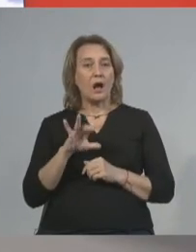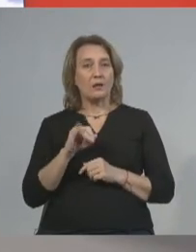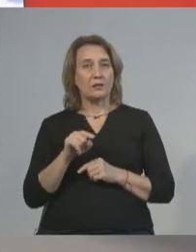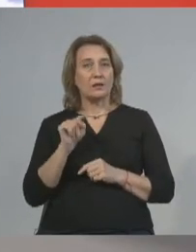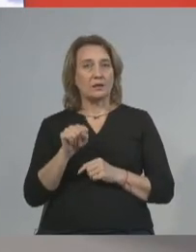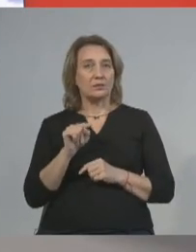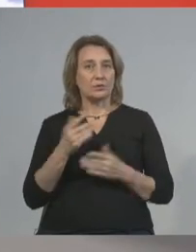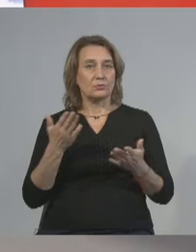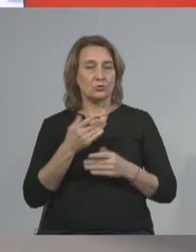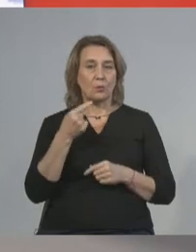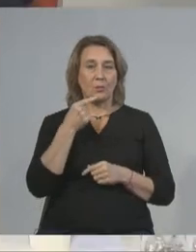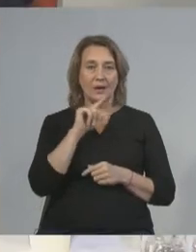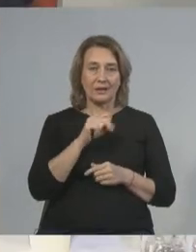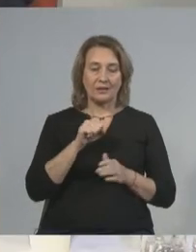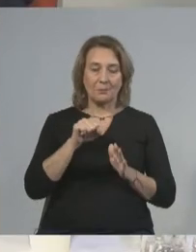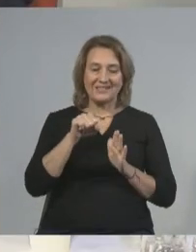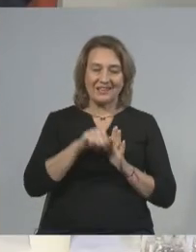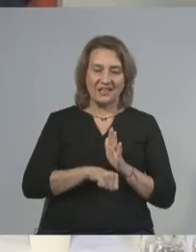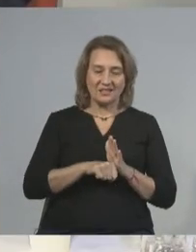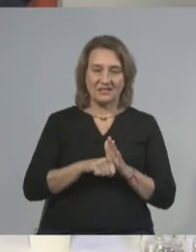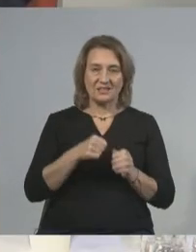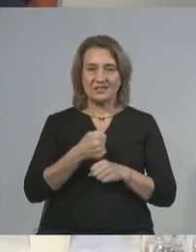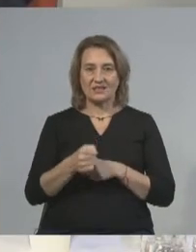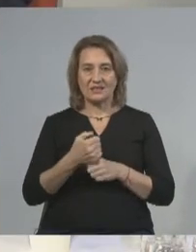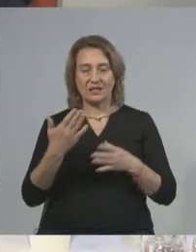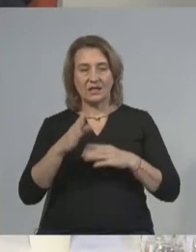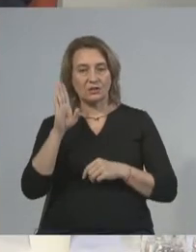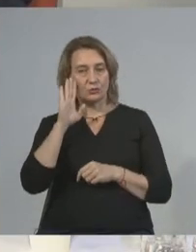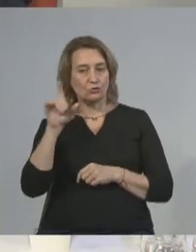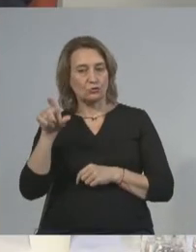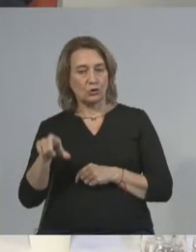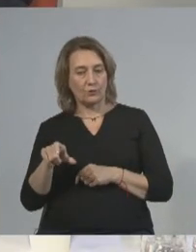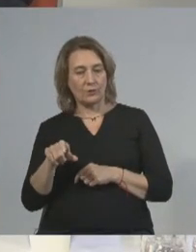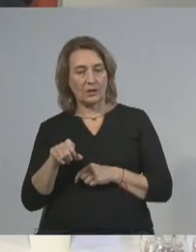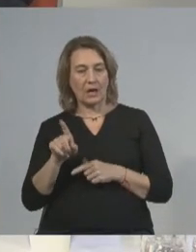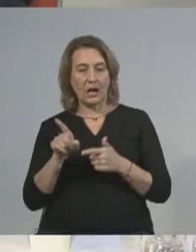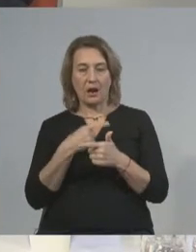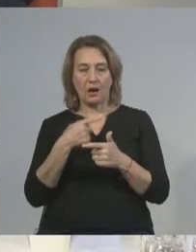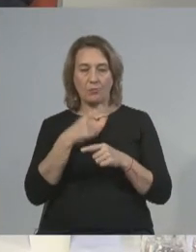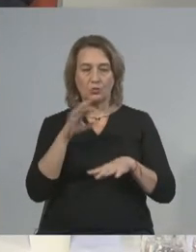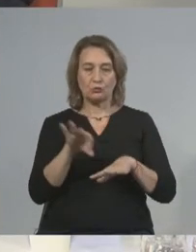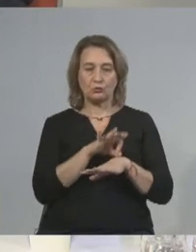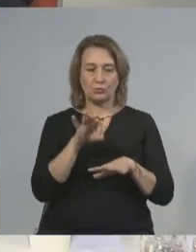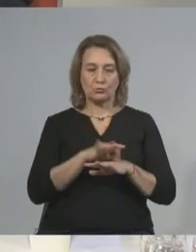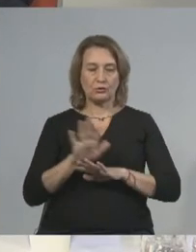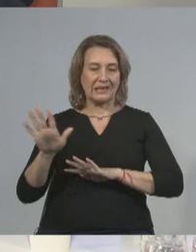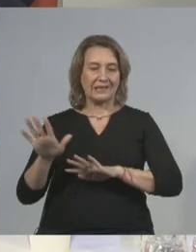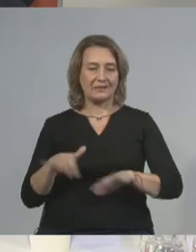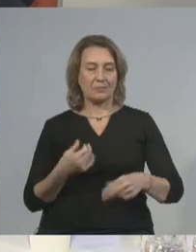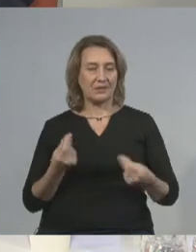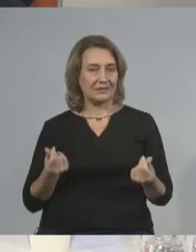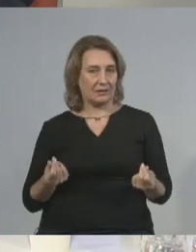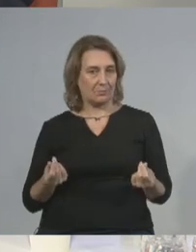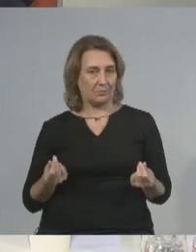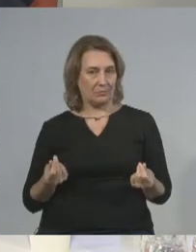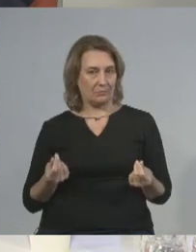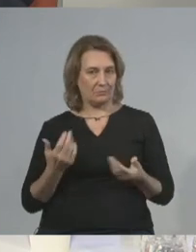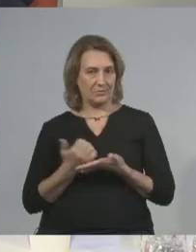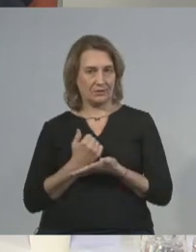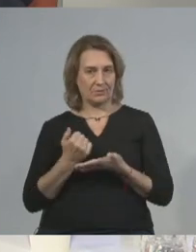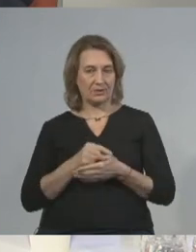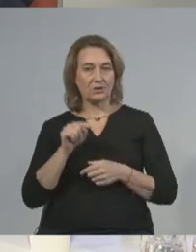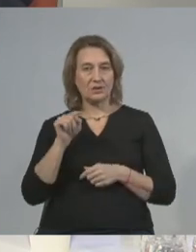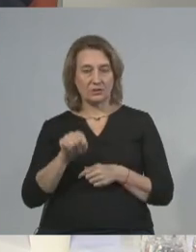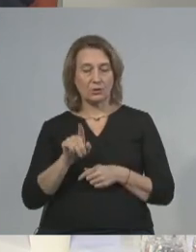women or people are raped and threatened well we also know that there is economic violence when for example a husband or a wife